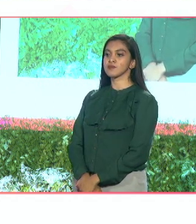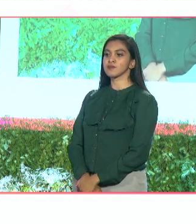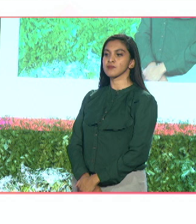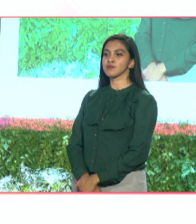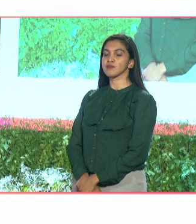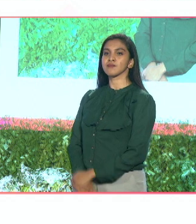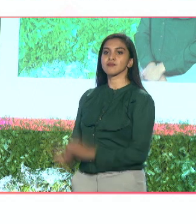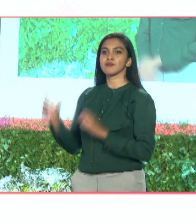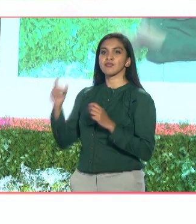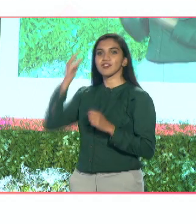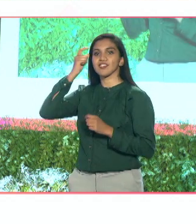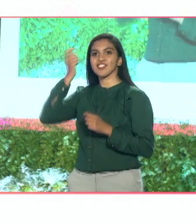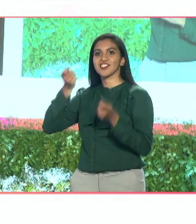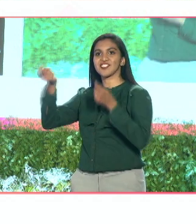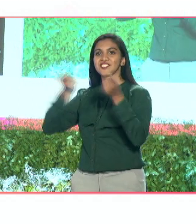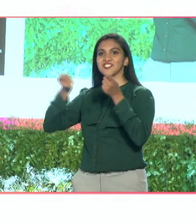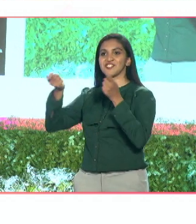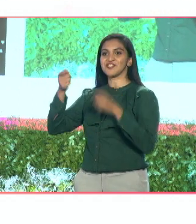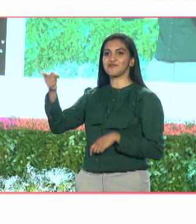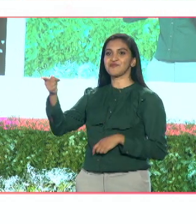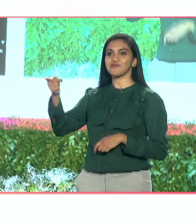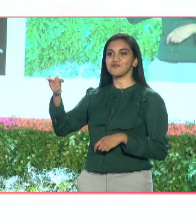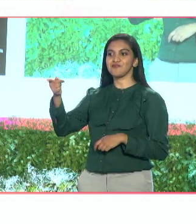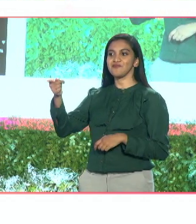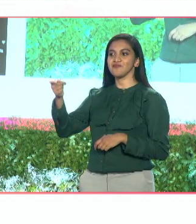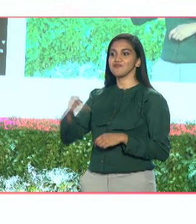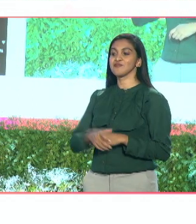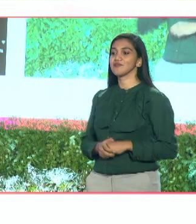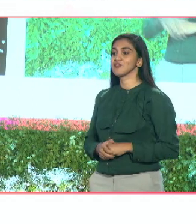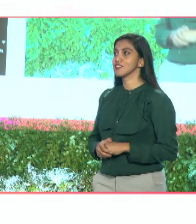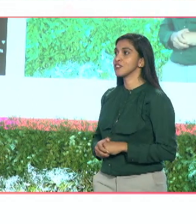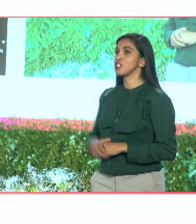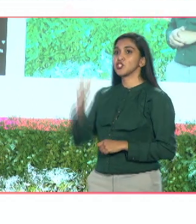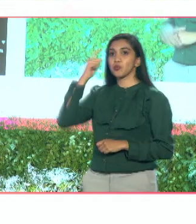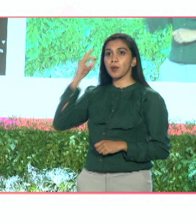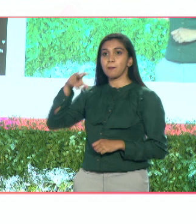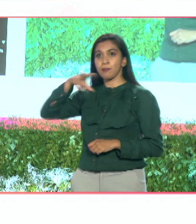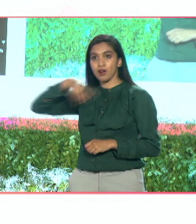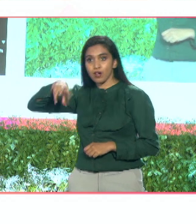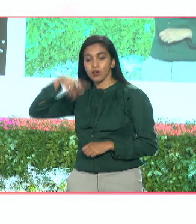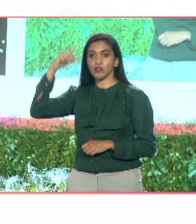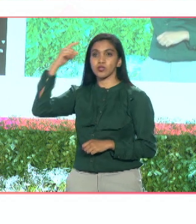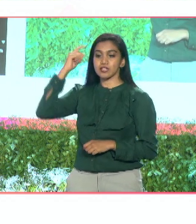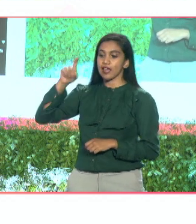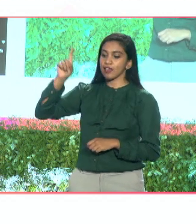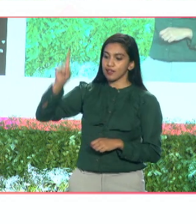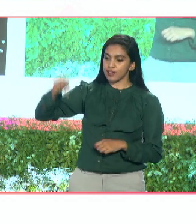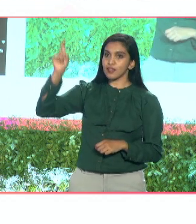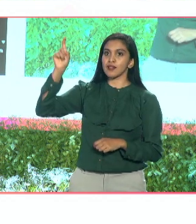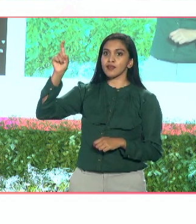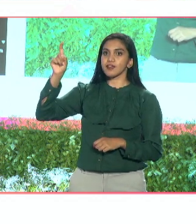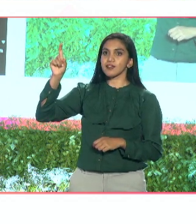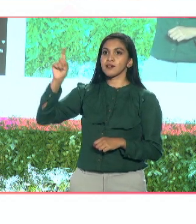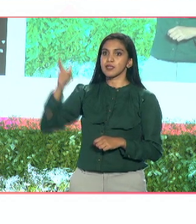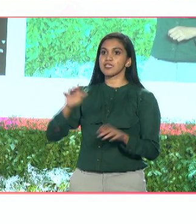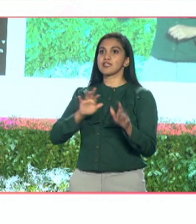So this is something that we can do. So what have we covered? We have covered mouse movement, we have covered mouse click, and